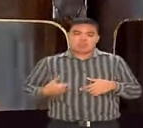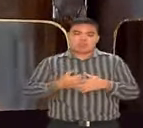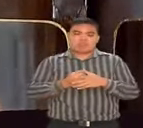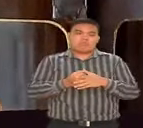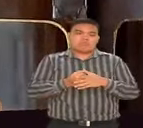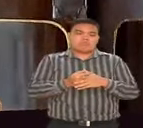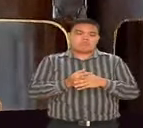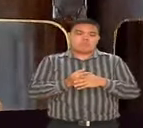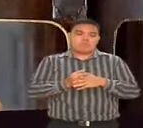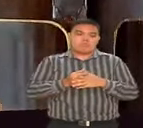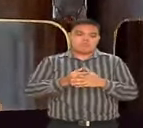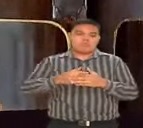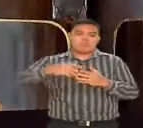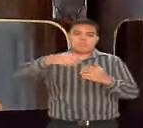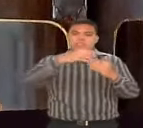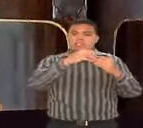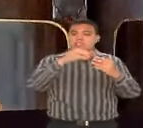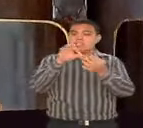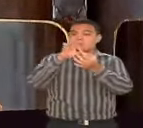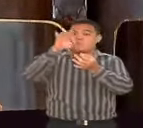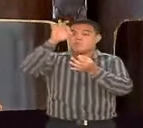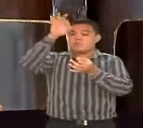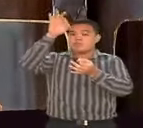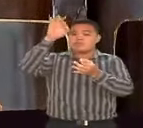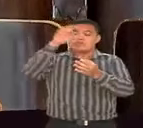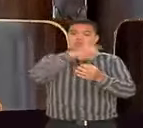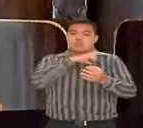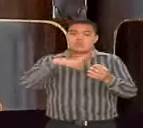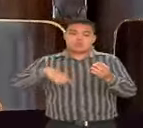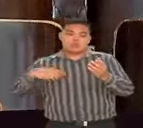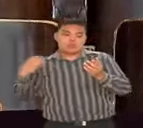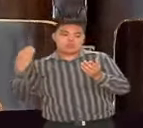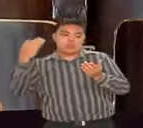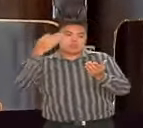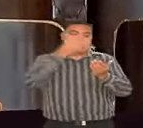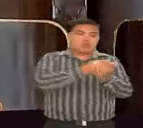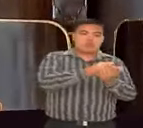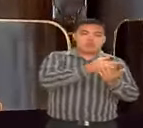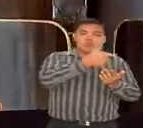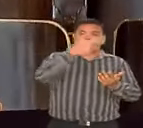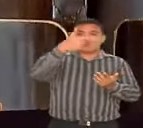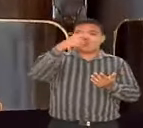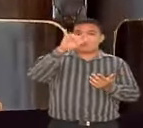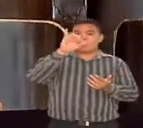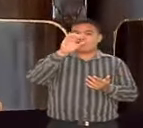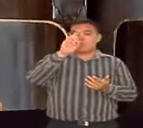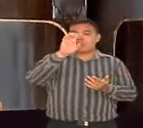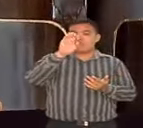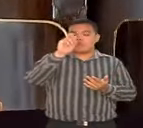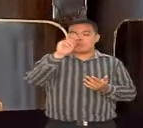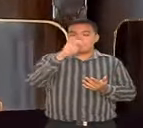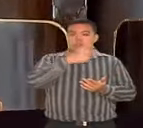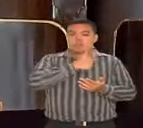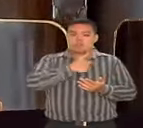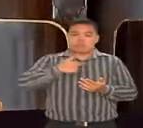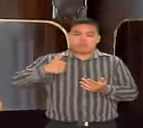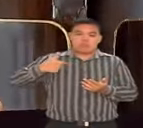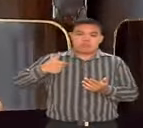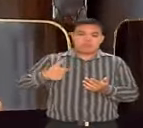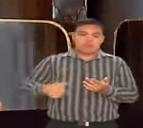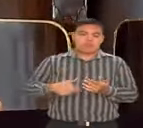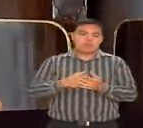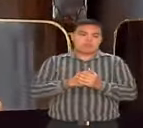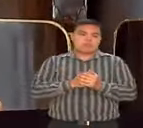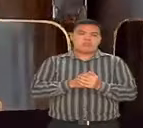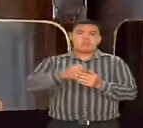life, and the Bible says here that the Spirit of the Lord came upon Gideon. He blew a trumpet, and Abiezer was gathered after